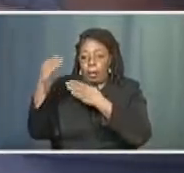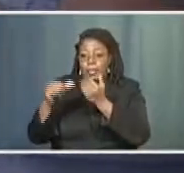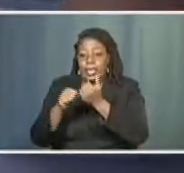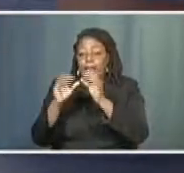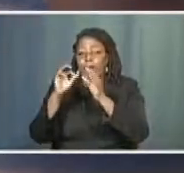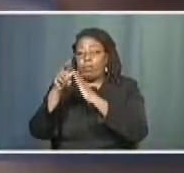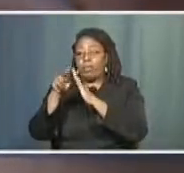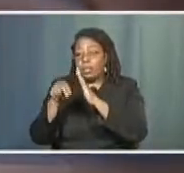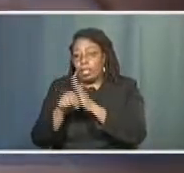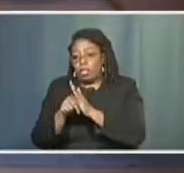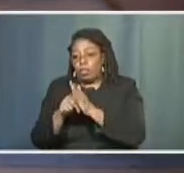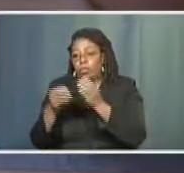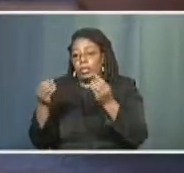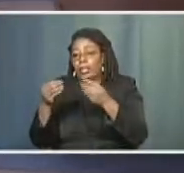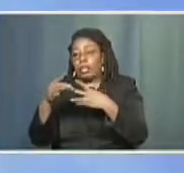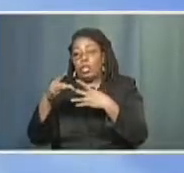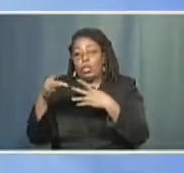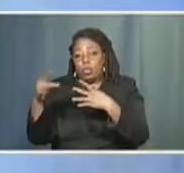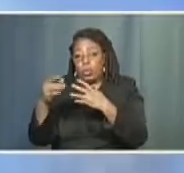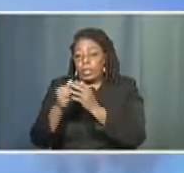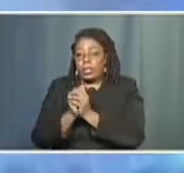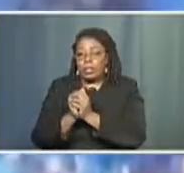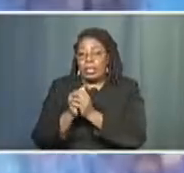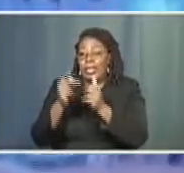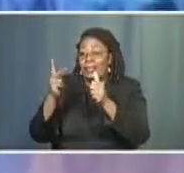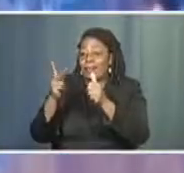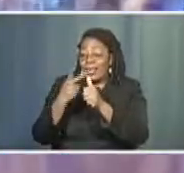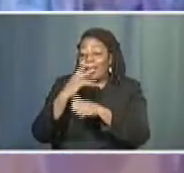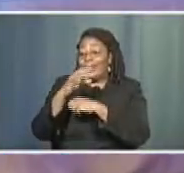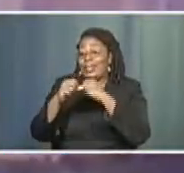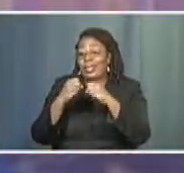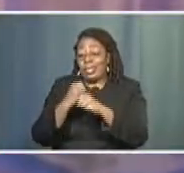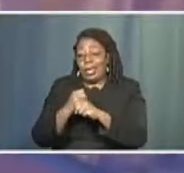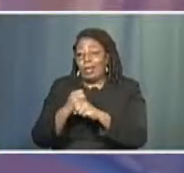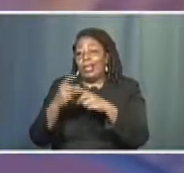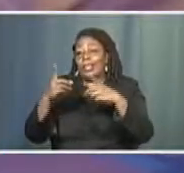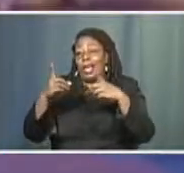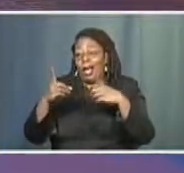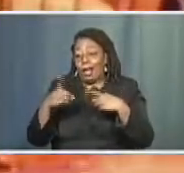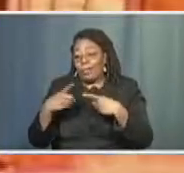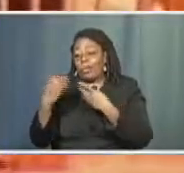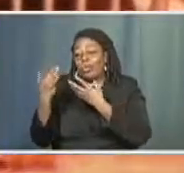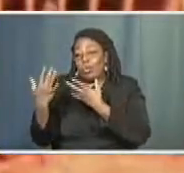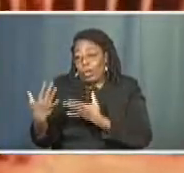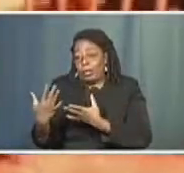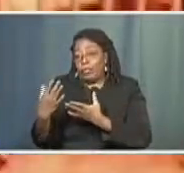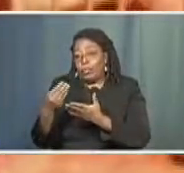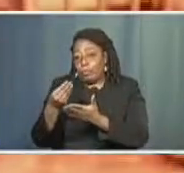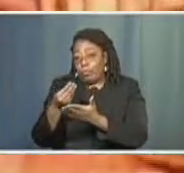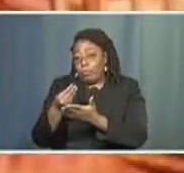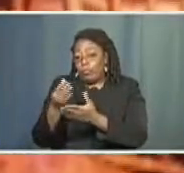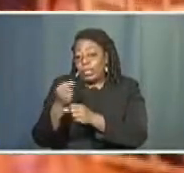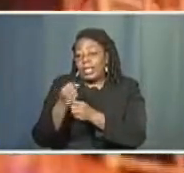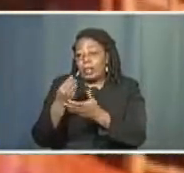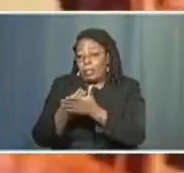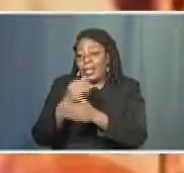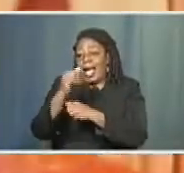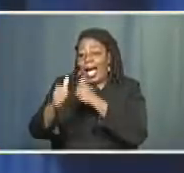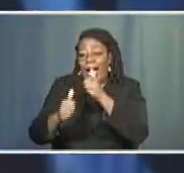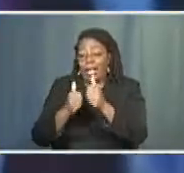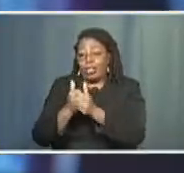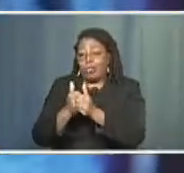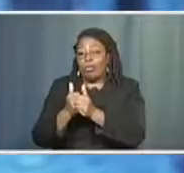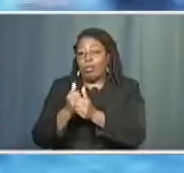AIDS Foundation with no choice. For the second consecutive year, they must hold off on their major moneymaker, the annual Red